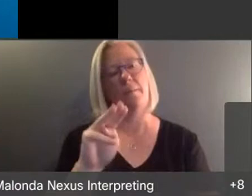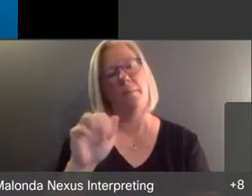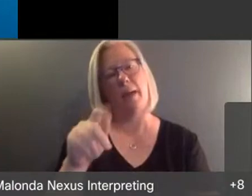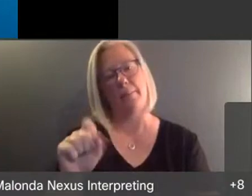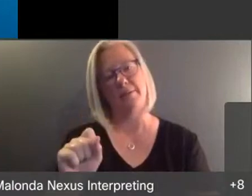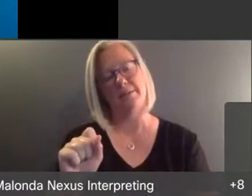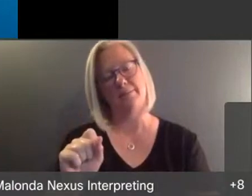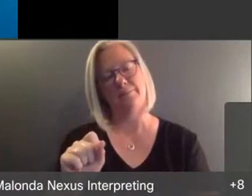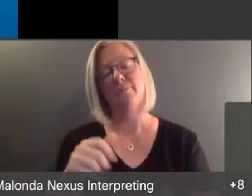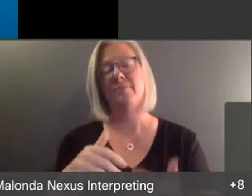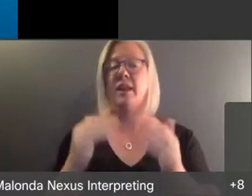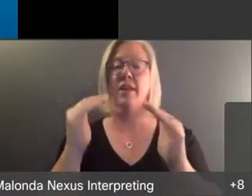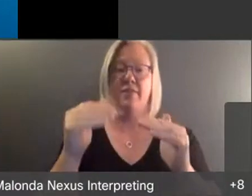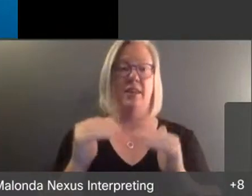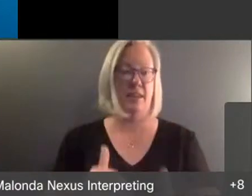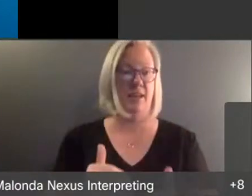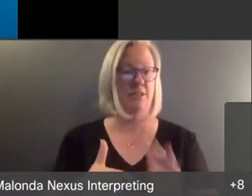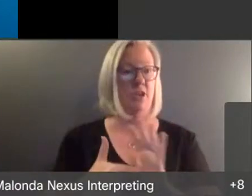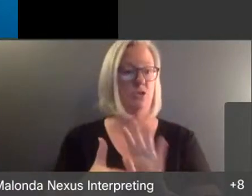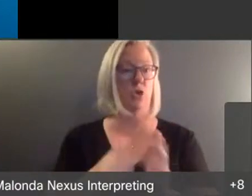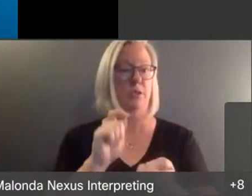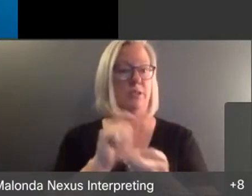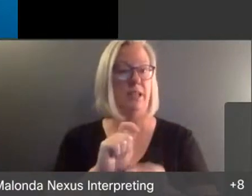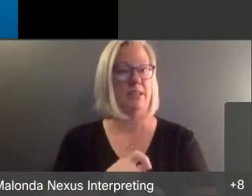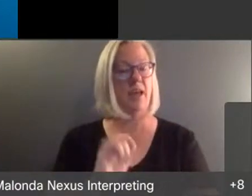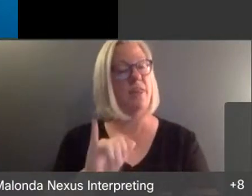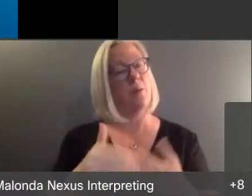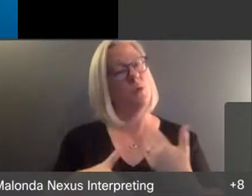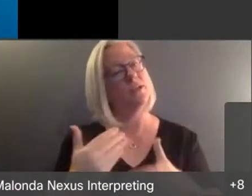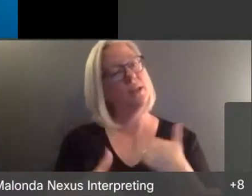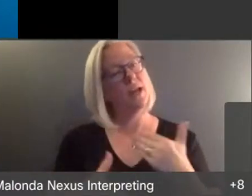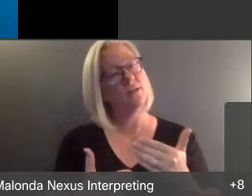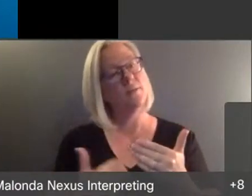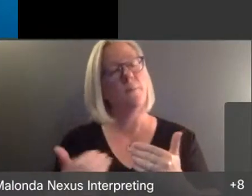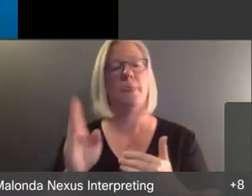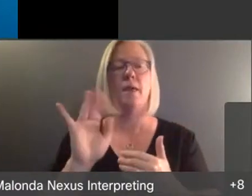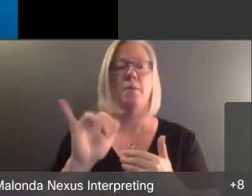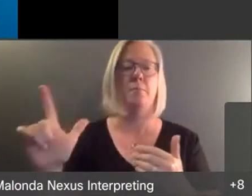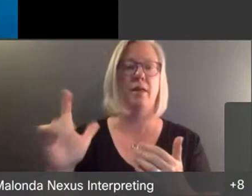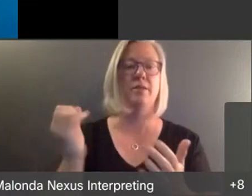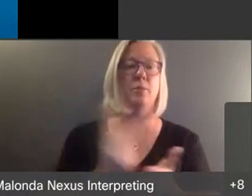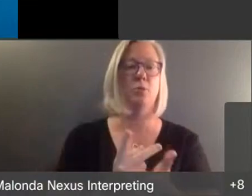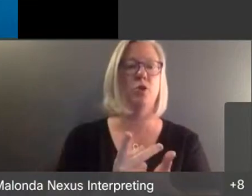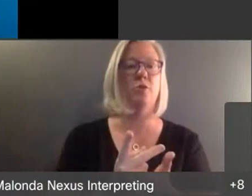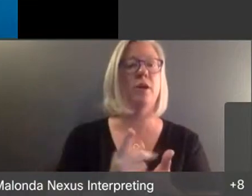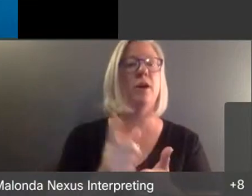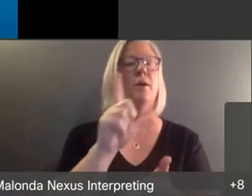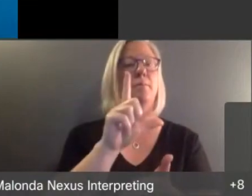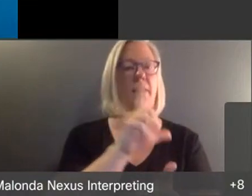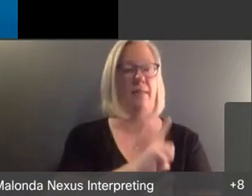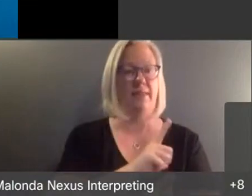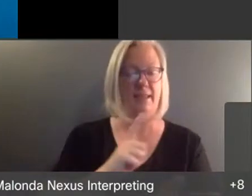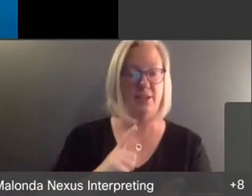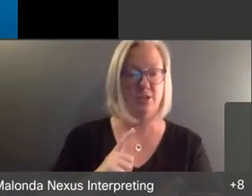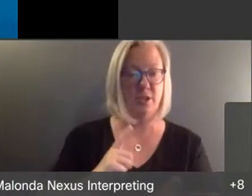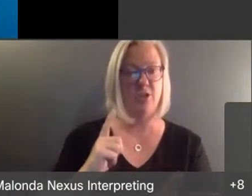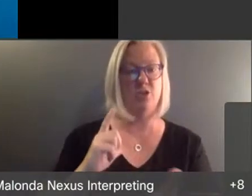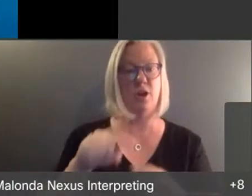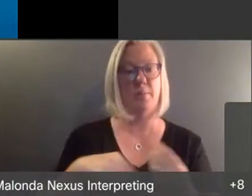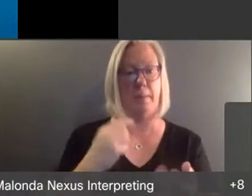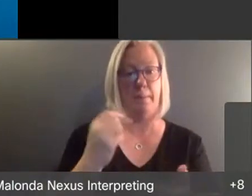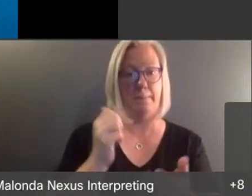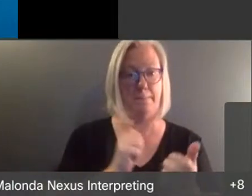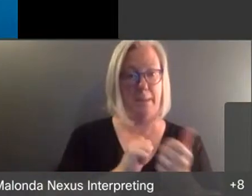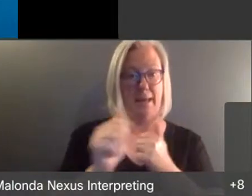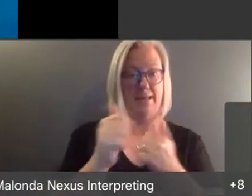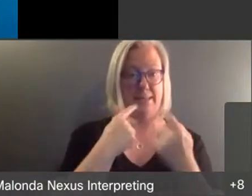The next slide has some more detail on that process. The bills that are approved by the legislature are published in the Register upon passage, and then the